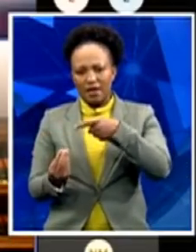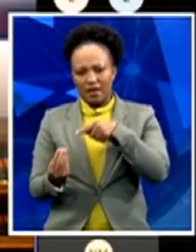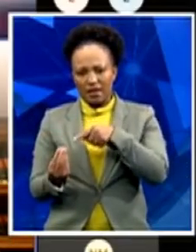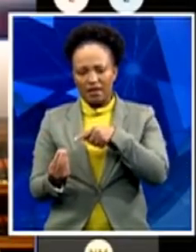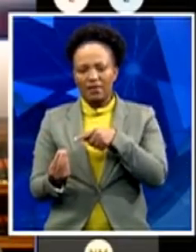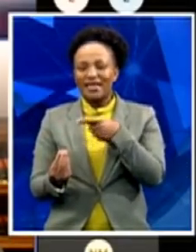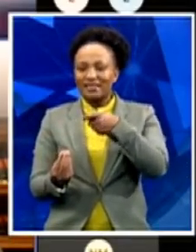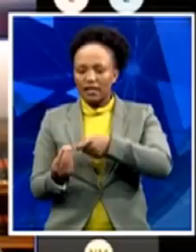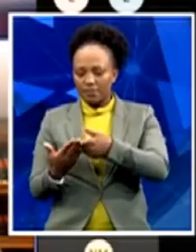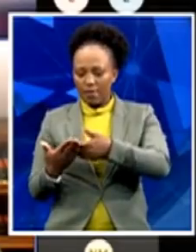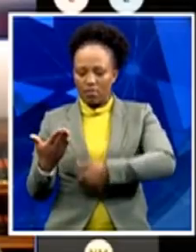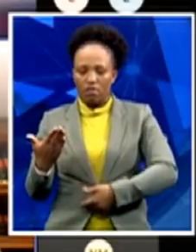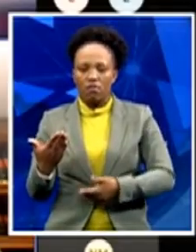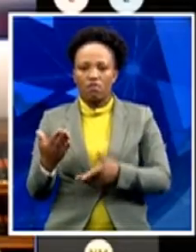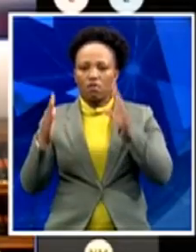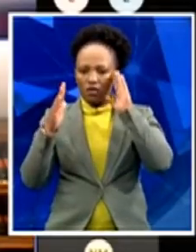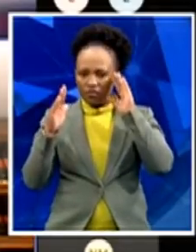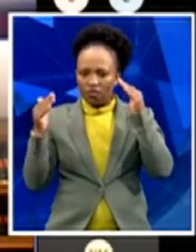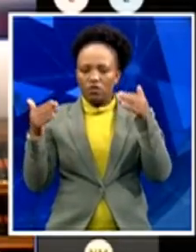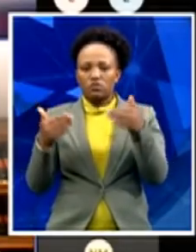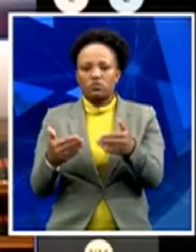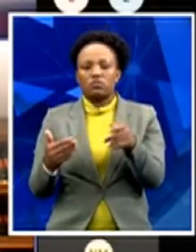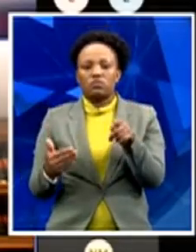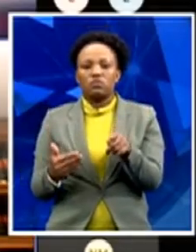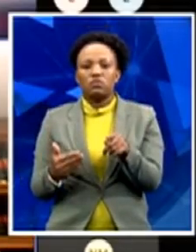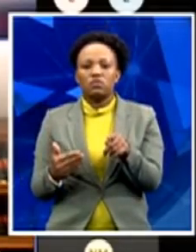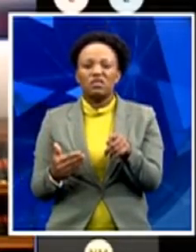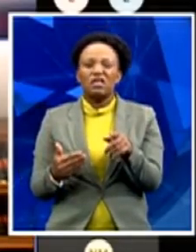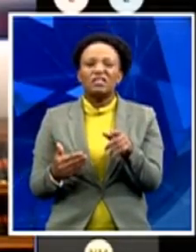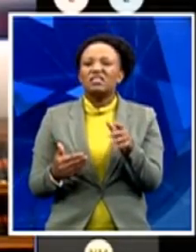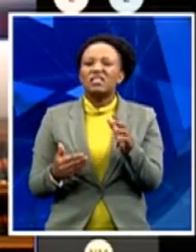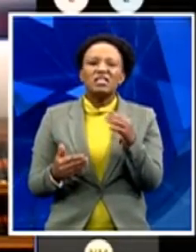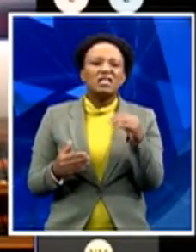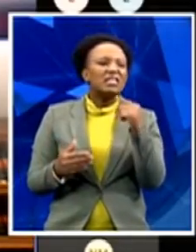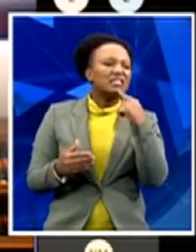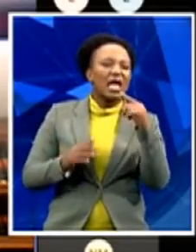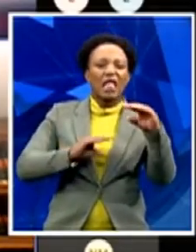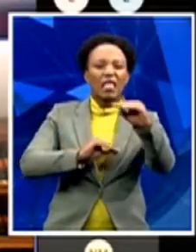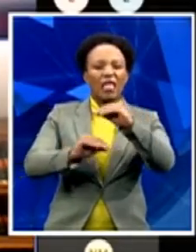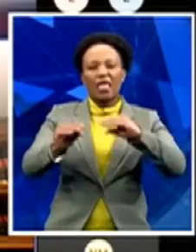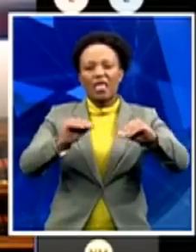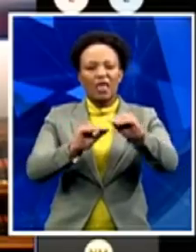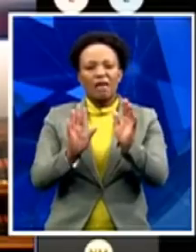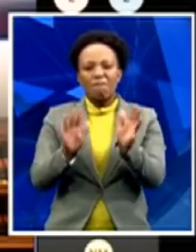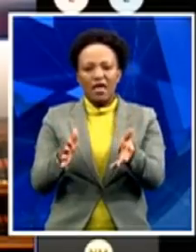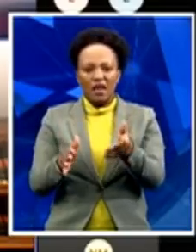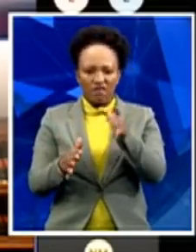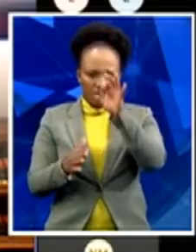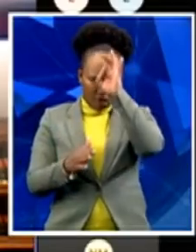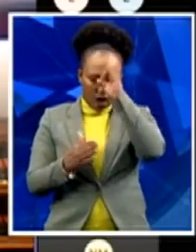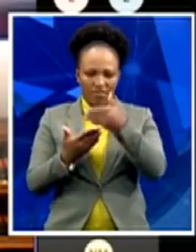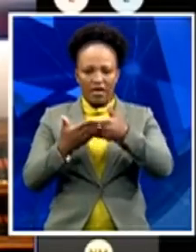of hearsay allegations in an affidavit. And the judgment deals with statements based